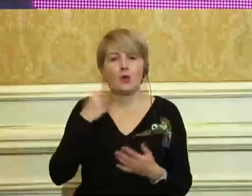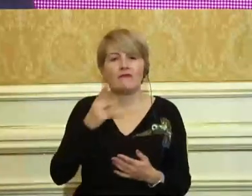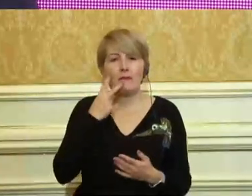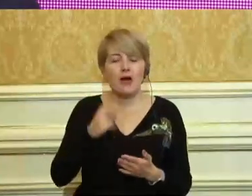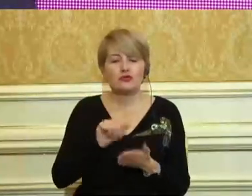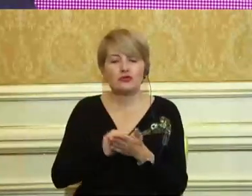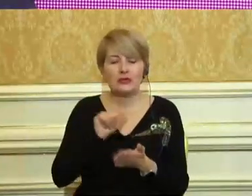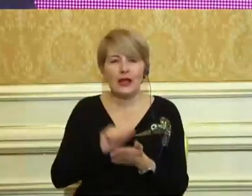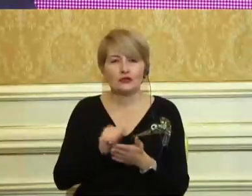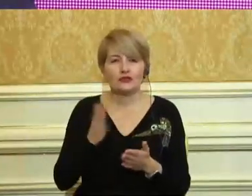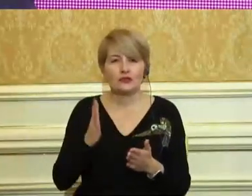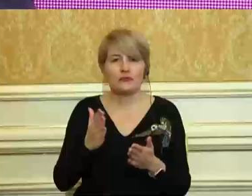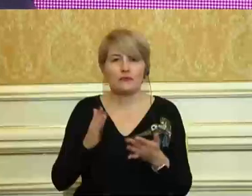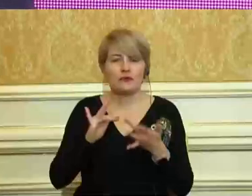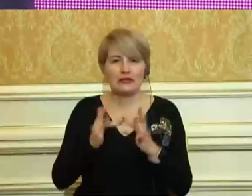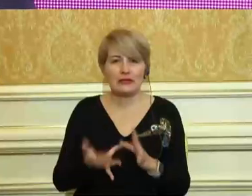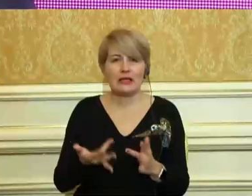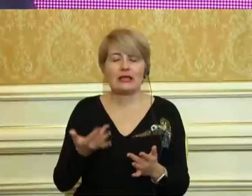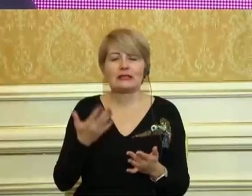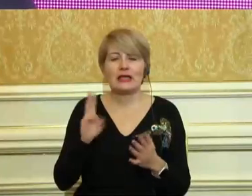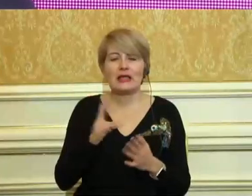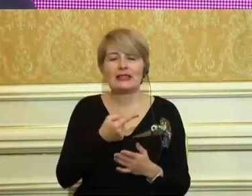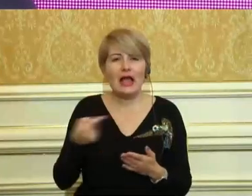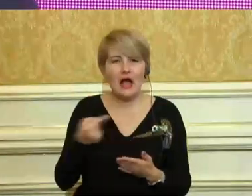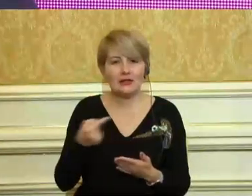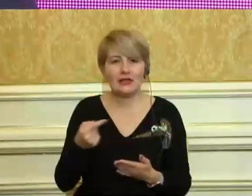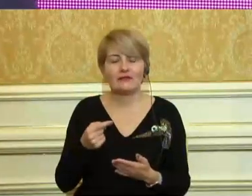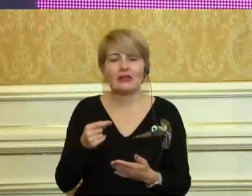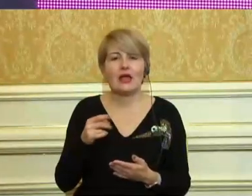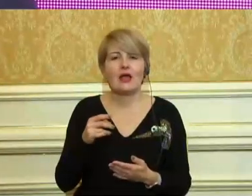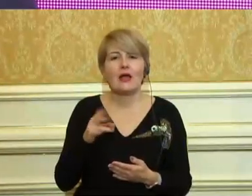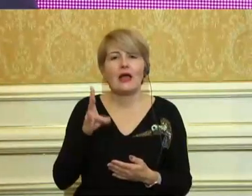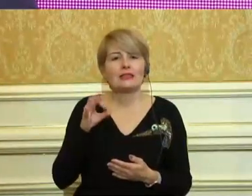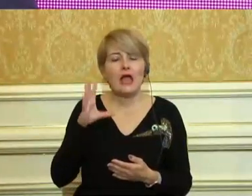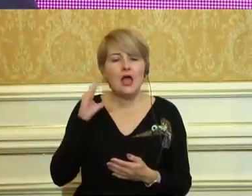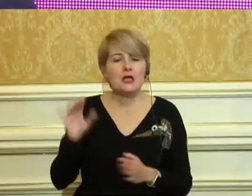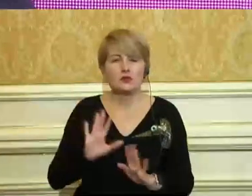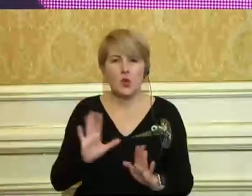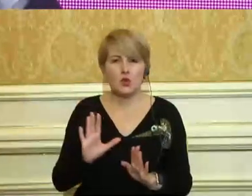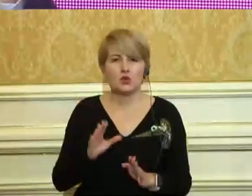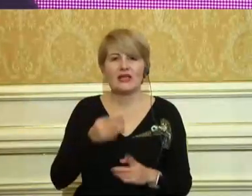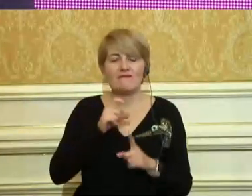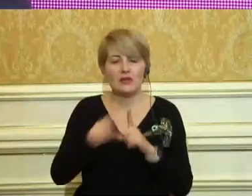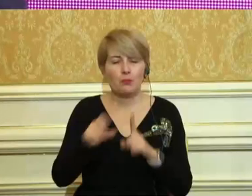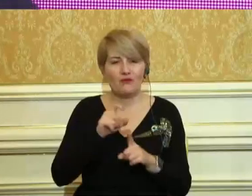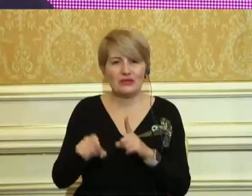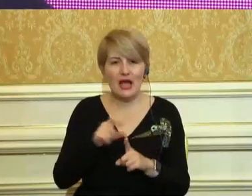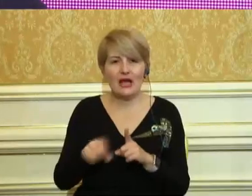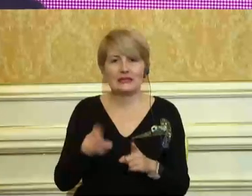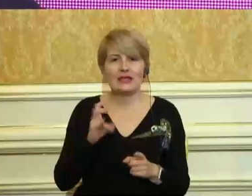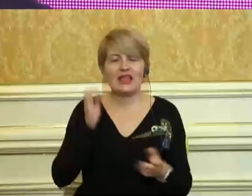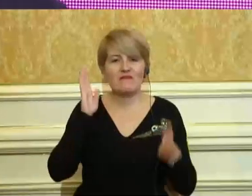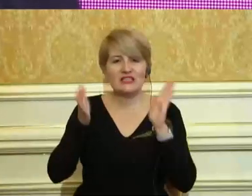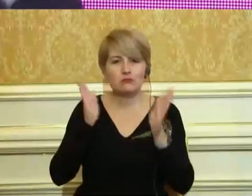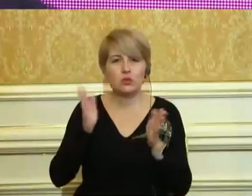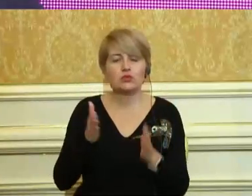it to Twitter, report it to Facebook. They will do something about it. And call out unacceptable behaviors on things like talking